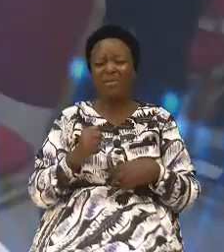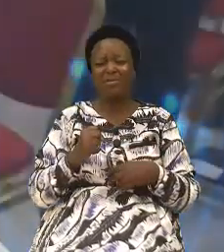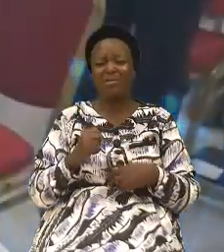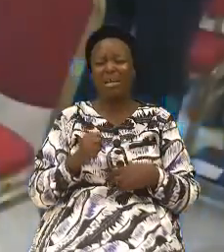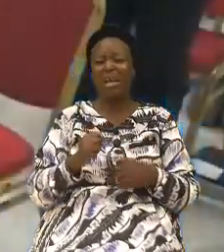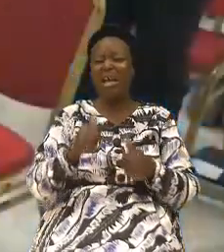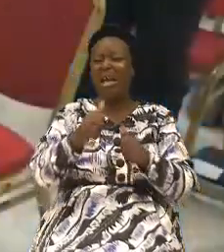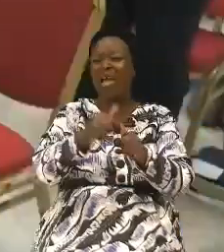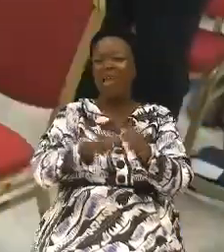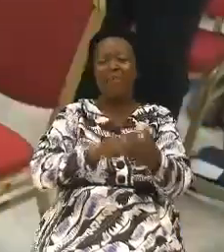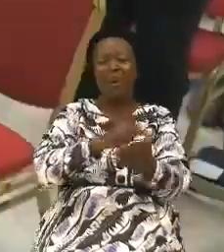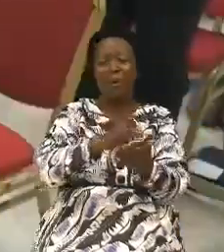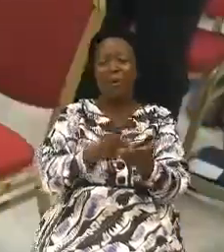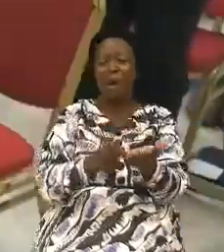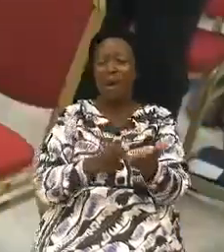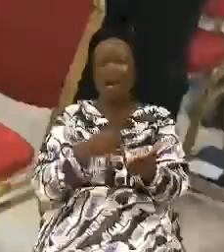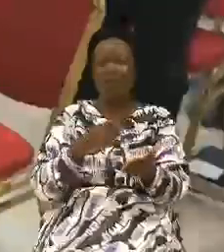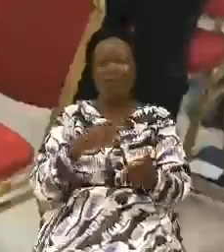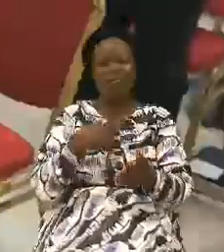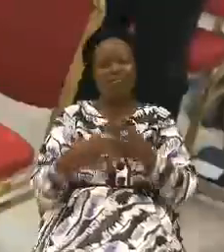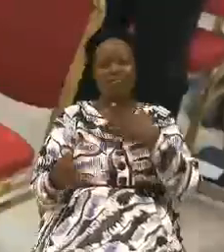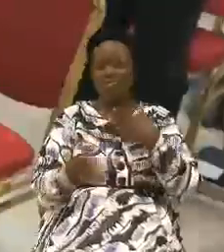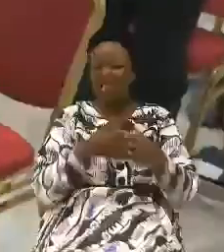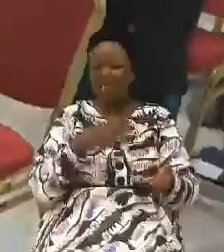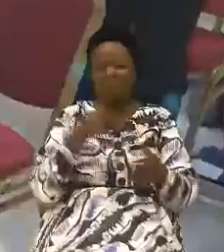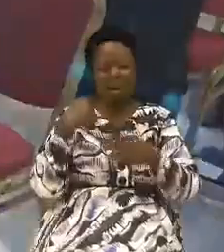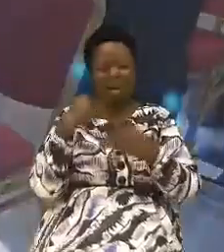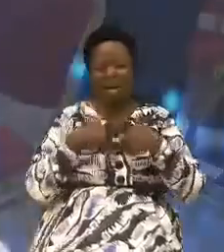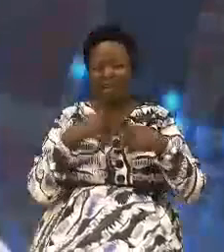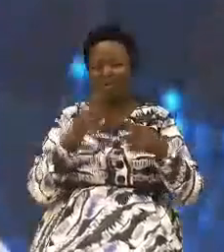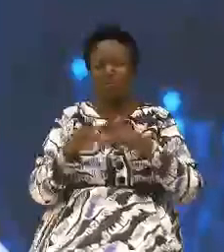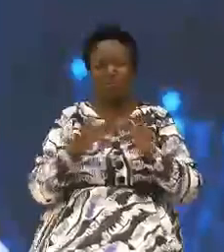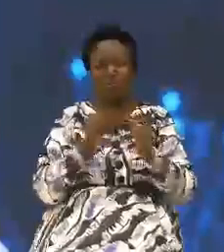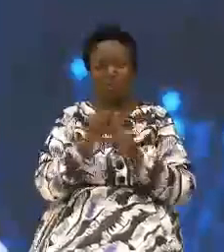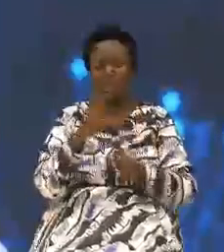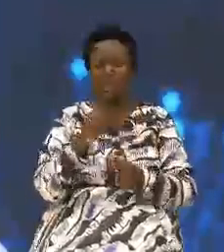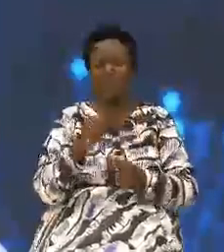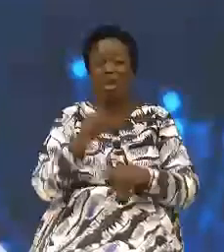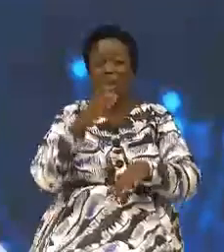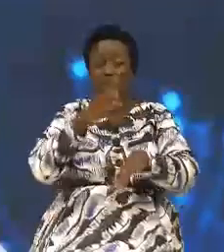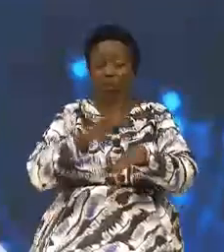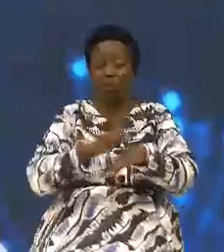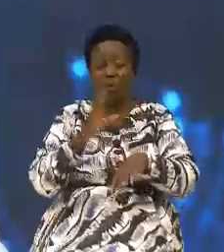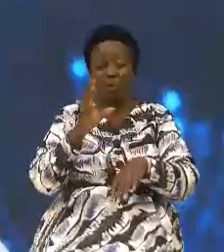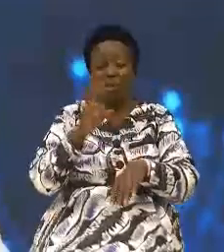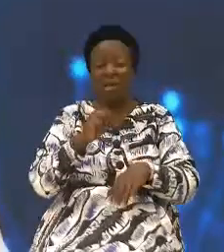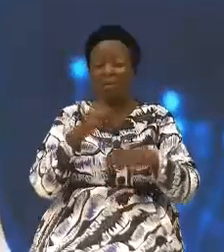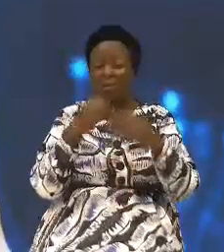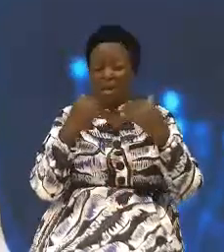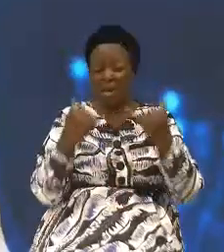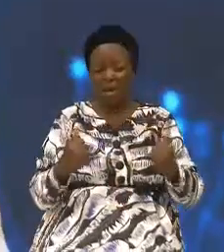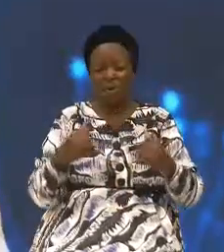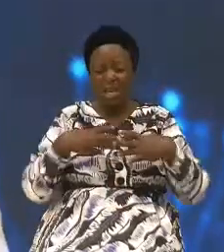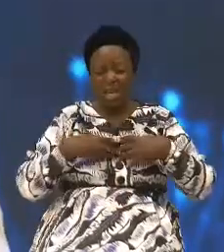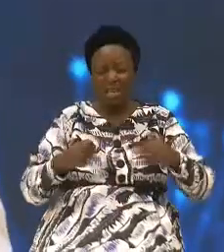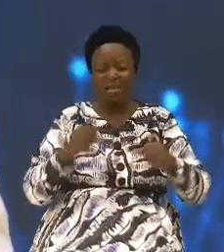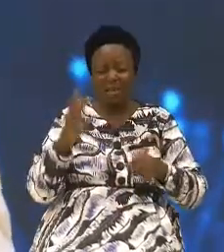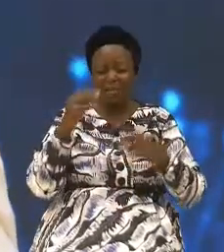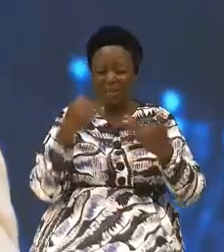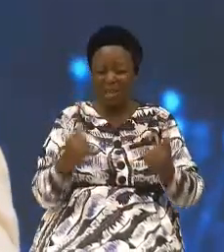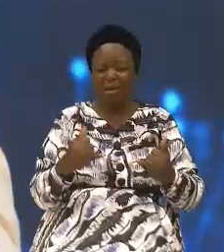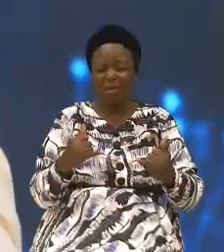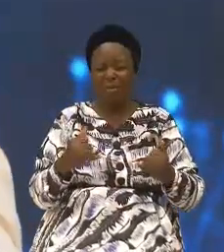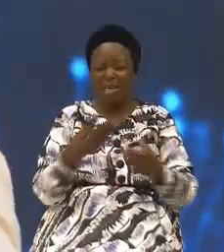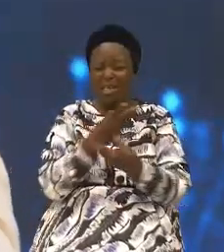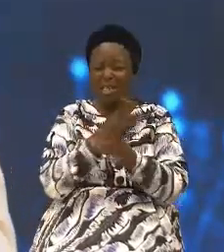every part of whatever concerns them, touch them now, heal them now,